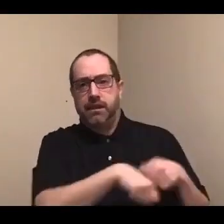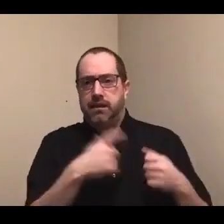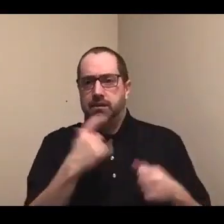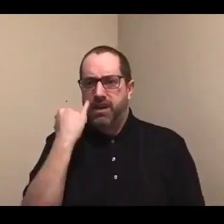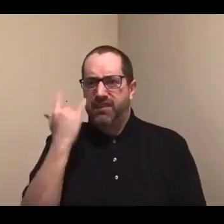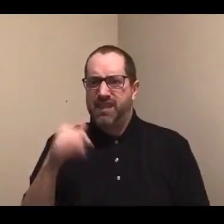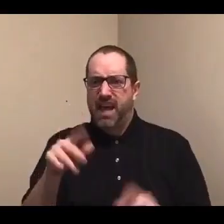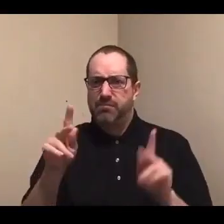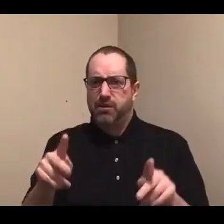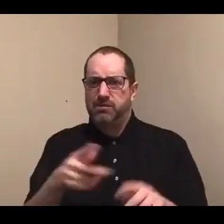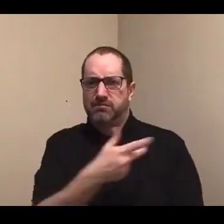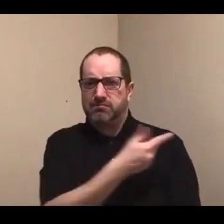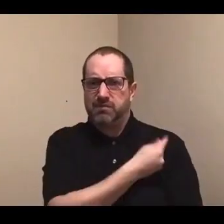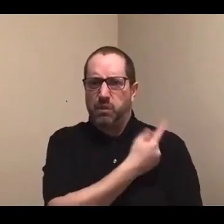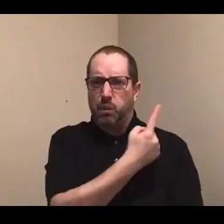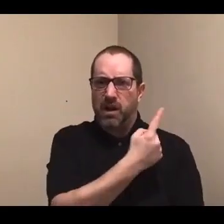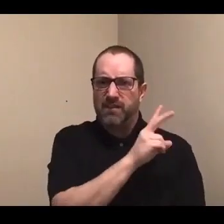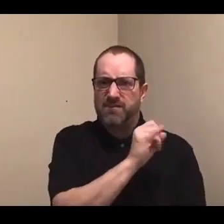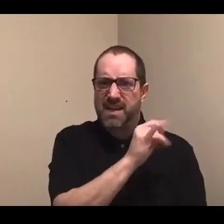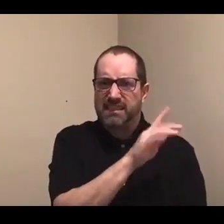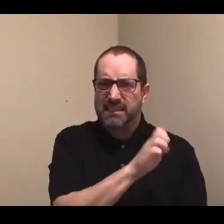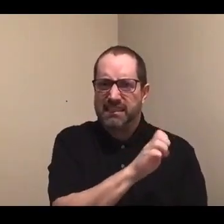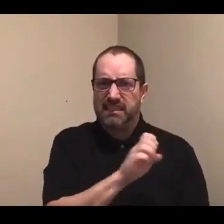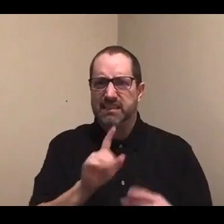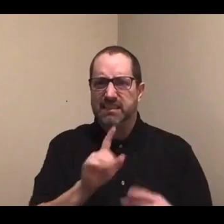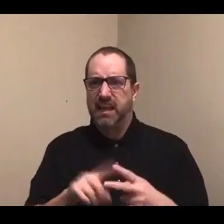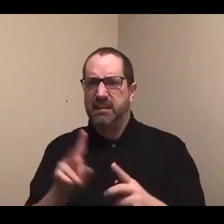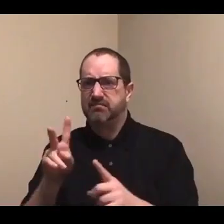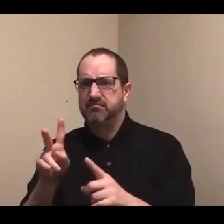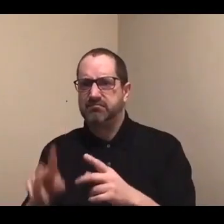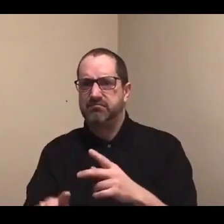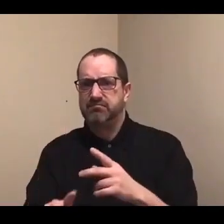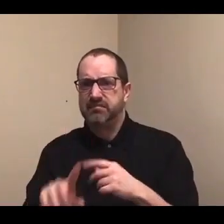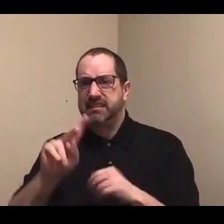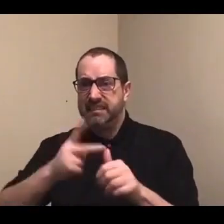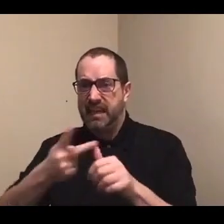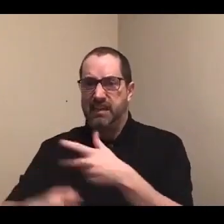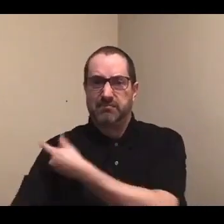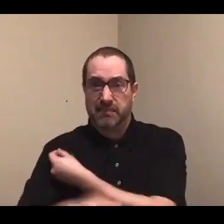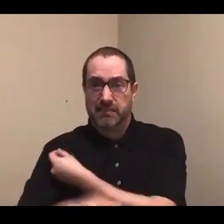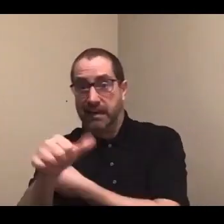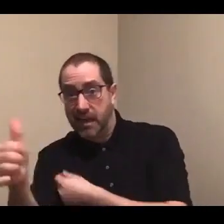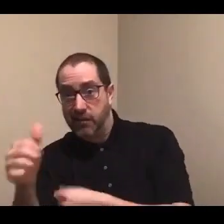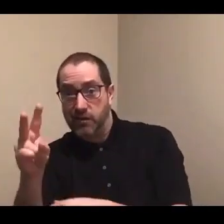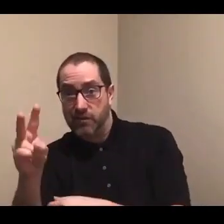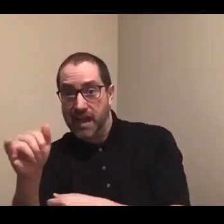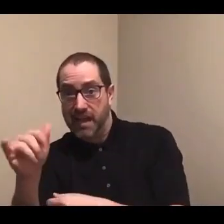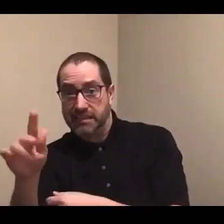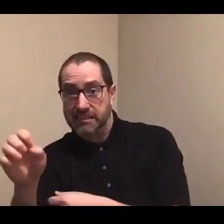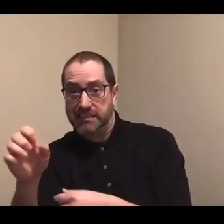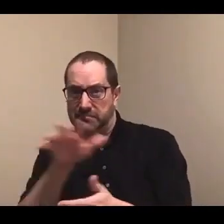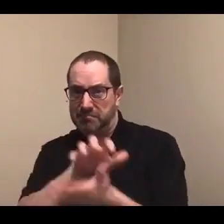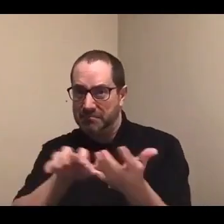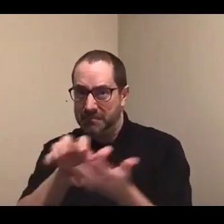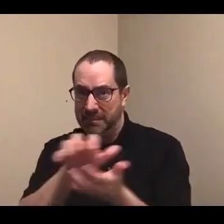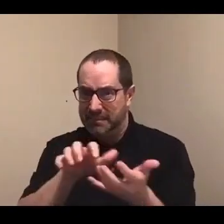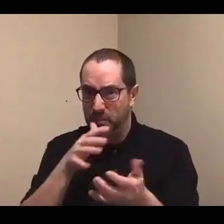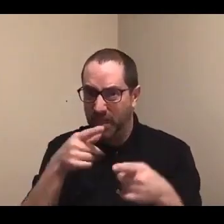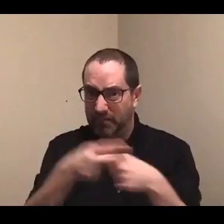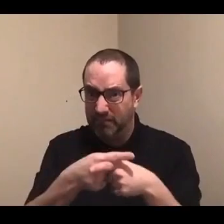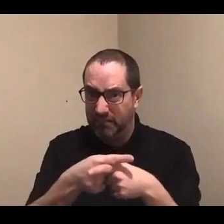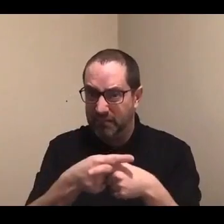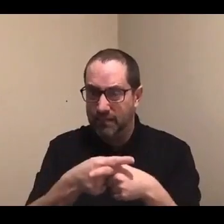And can some of those vaccines be mixed? I'll start on that. We certainly are encouraging everybody to